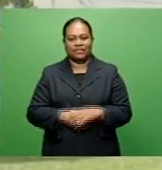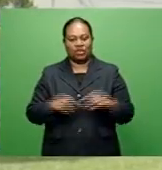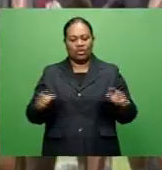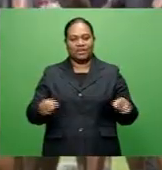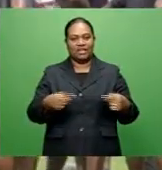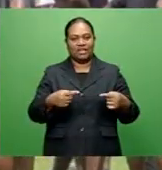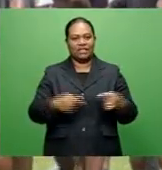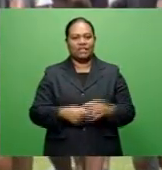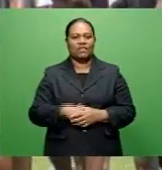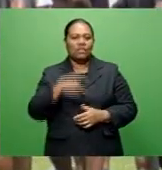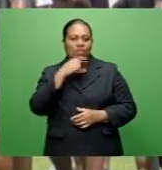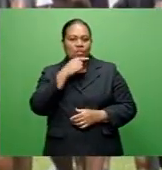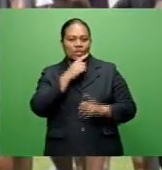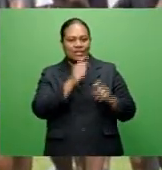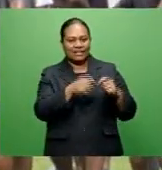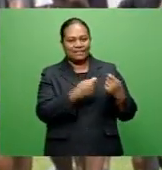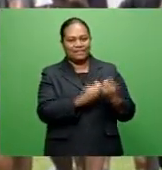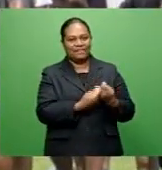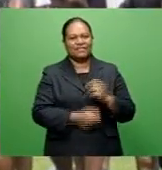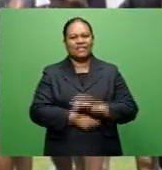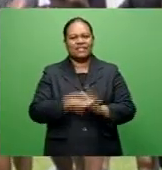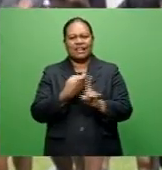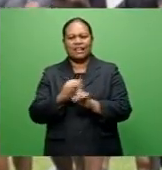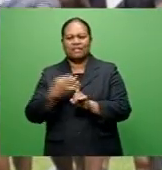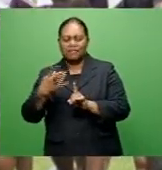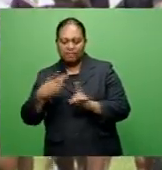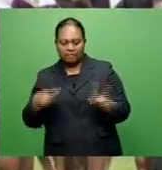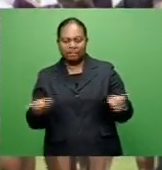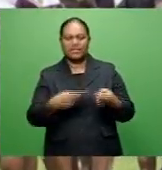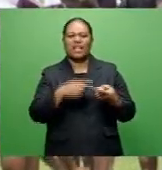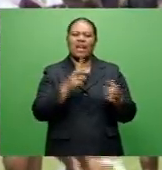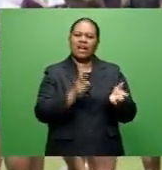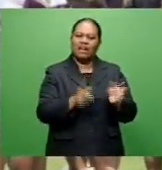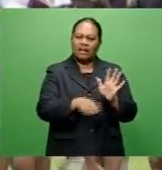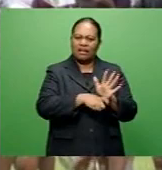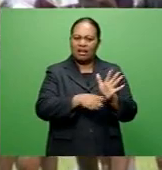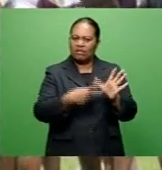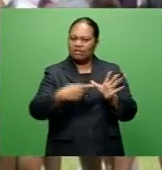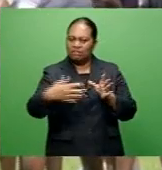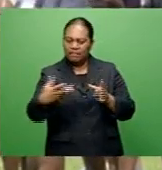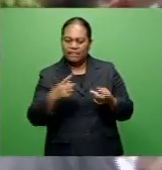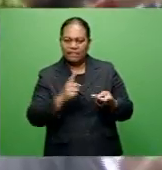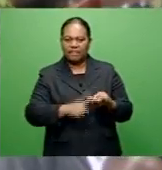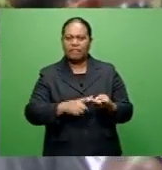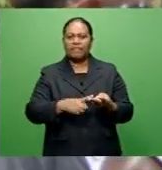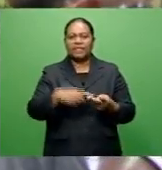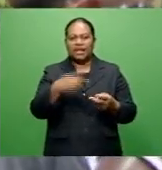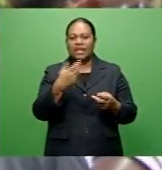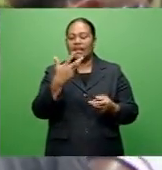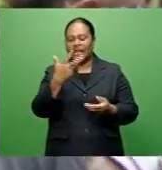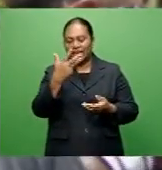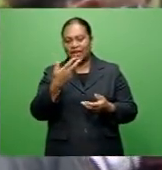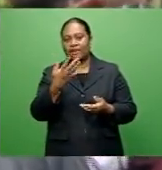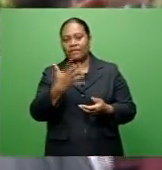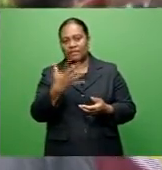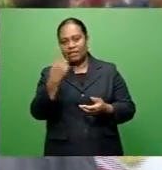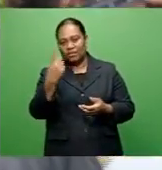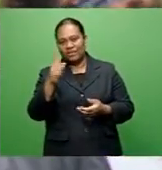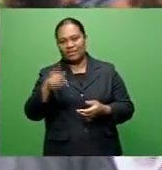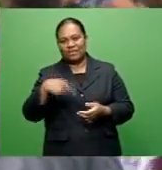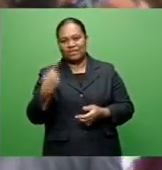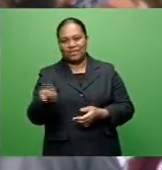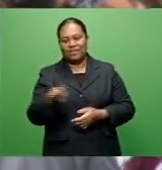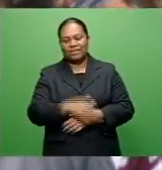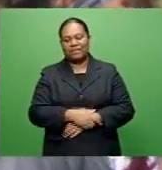competition for the boys. The Cavaliers will play Ratu Felice in its first match at 9:51 a.m. tomorrow. Aquila